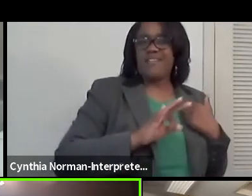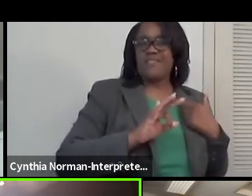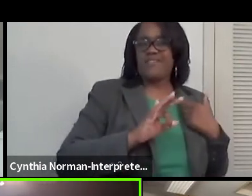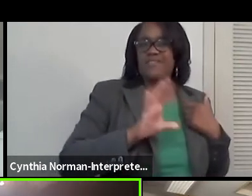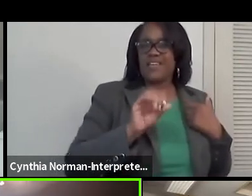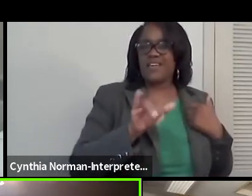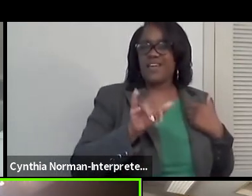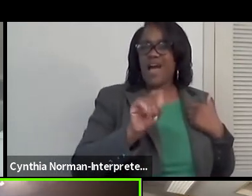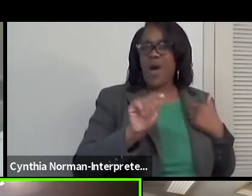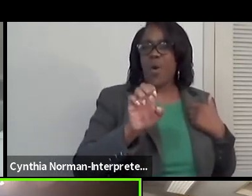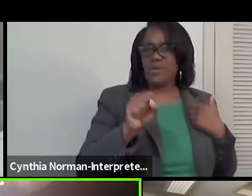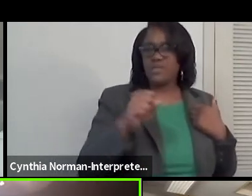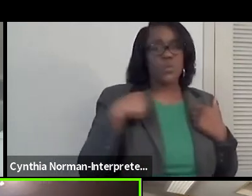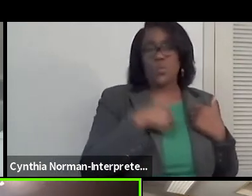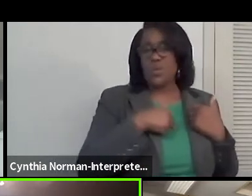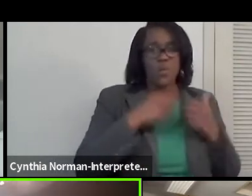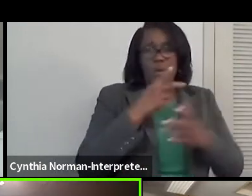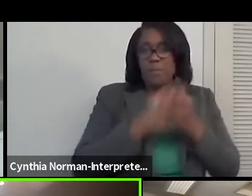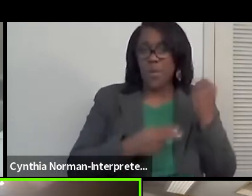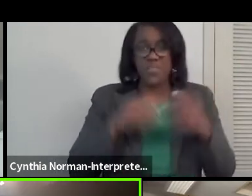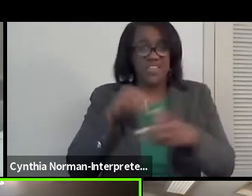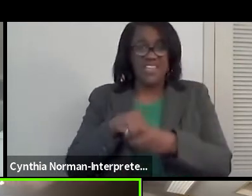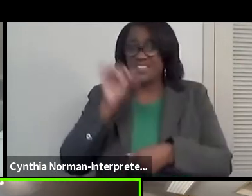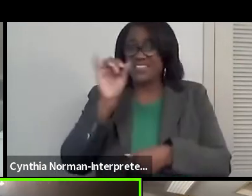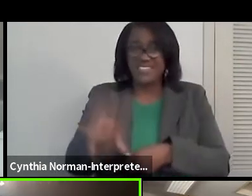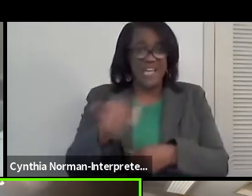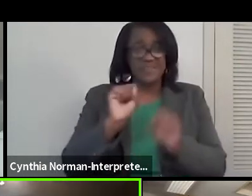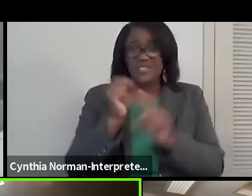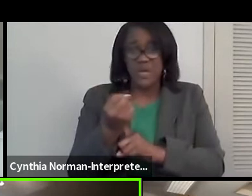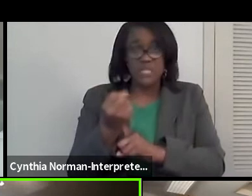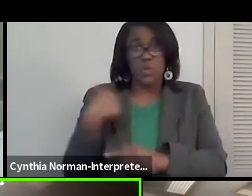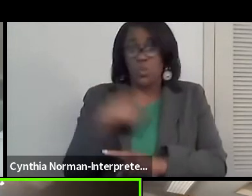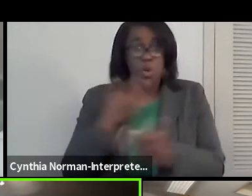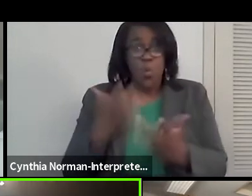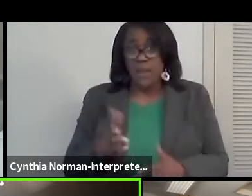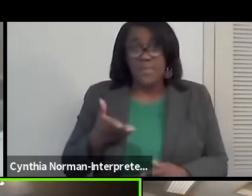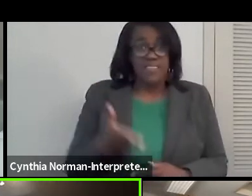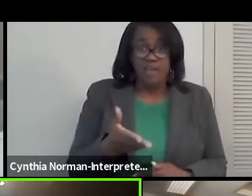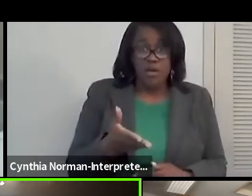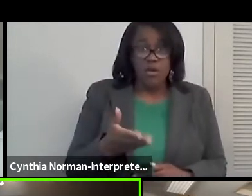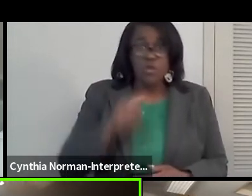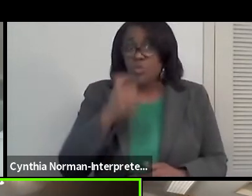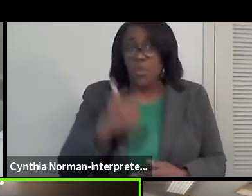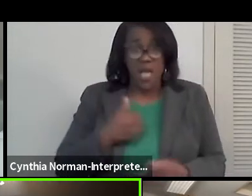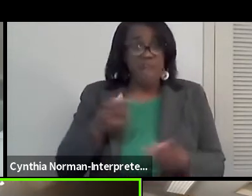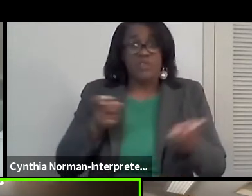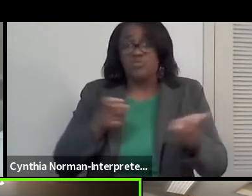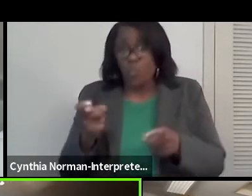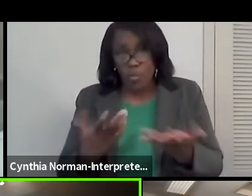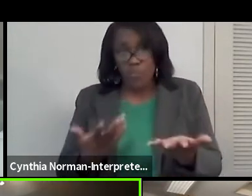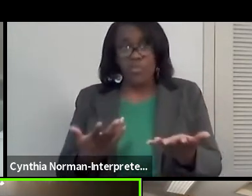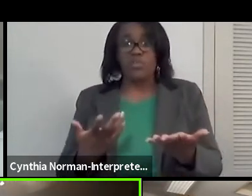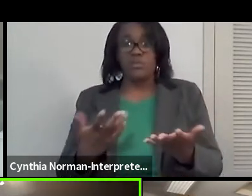put in a situation, A, that we didn't want to be in, but B, that we also didn't have any control over.